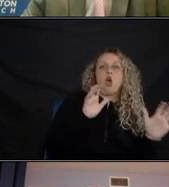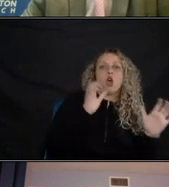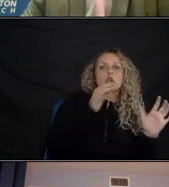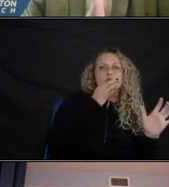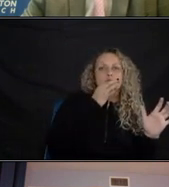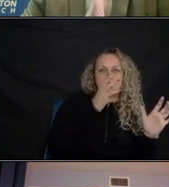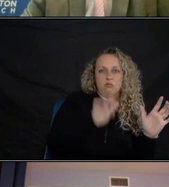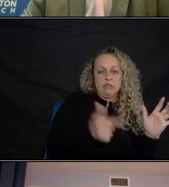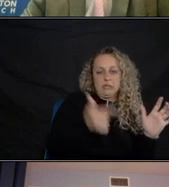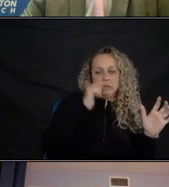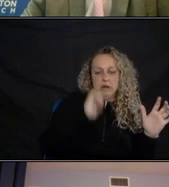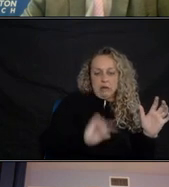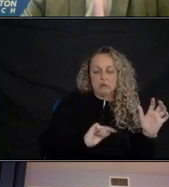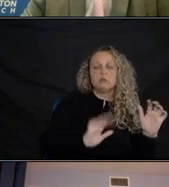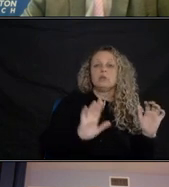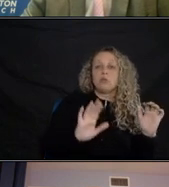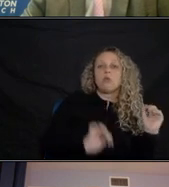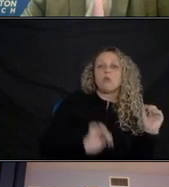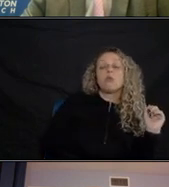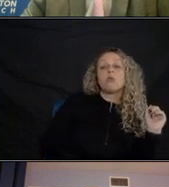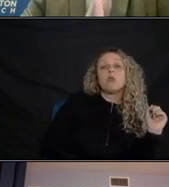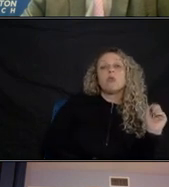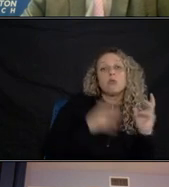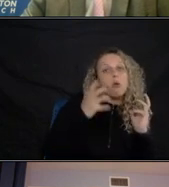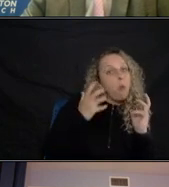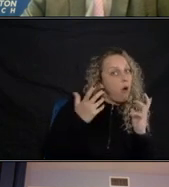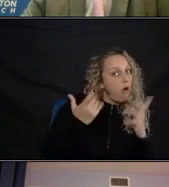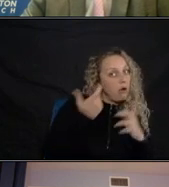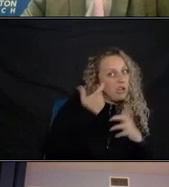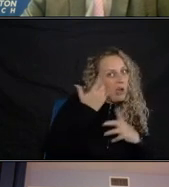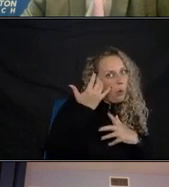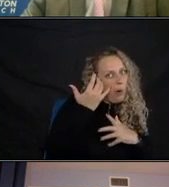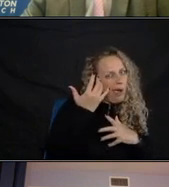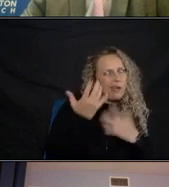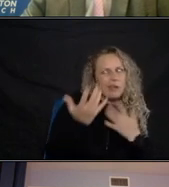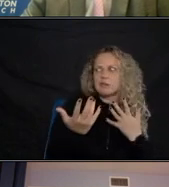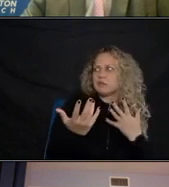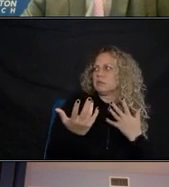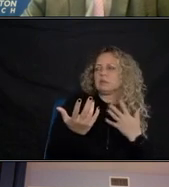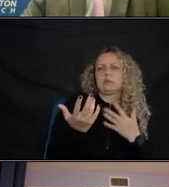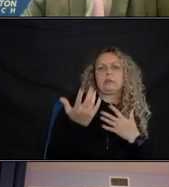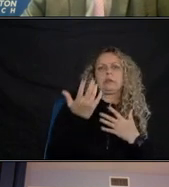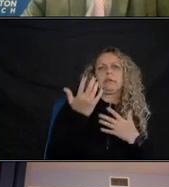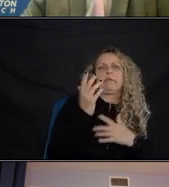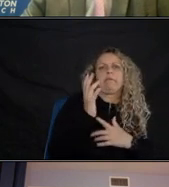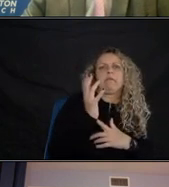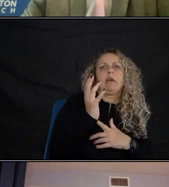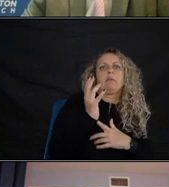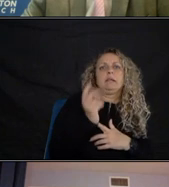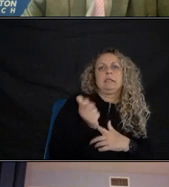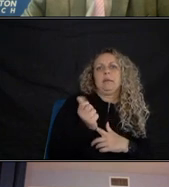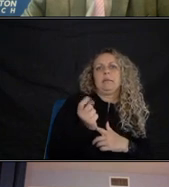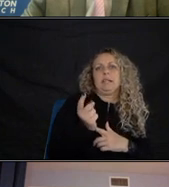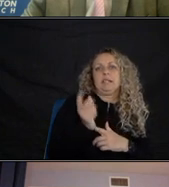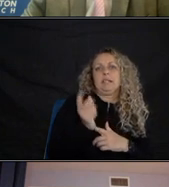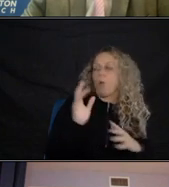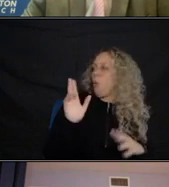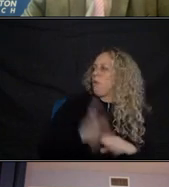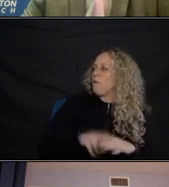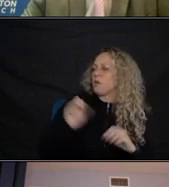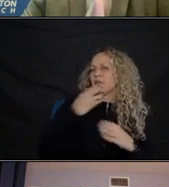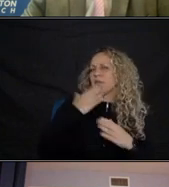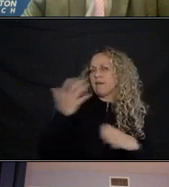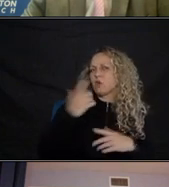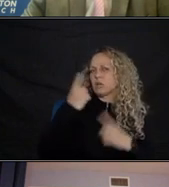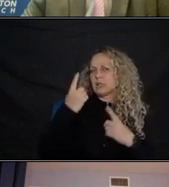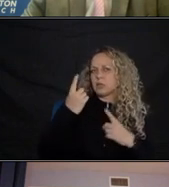soon. So do you want to just wait maybe 5 to 10 more minutes? Of course, yes. Thank you for